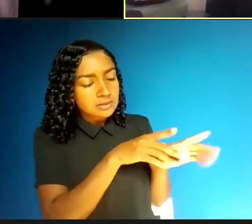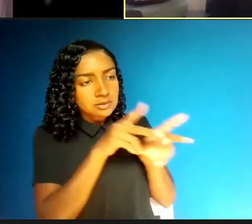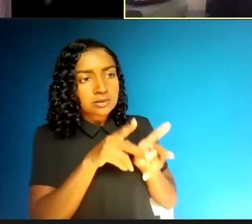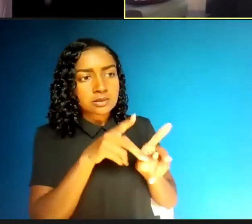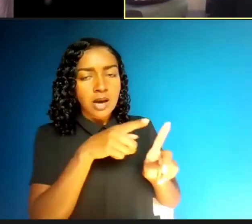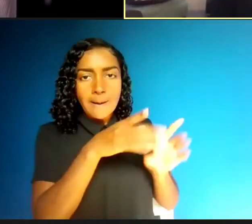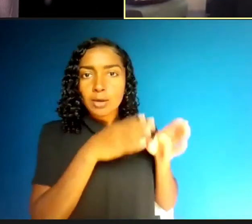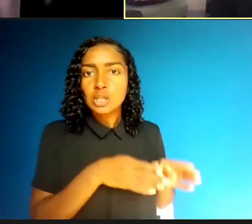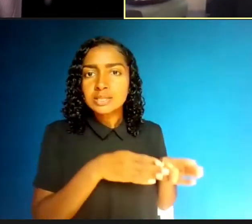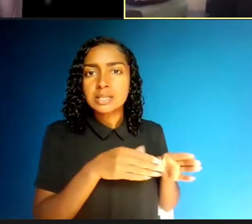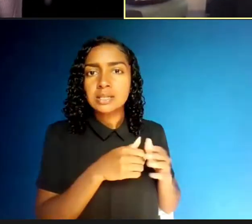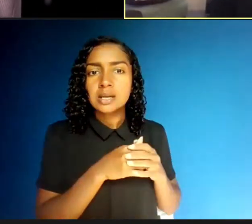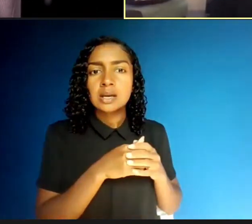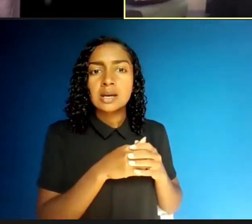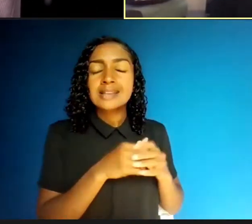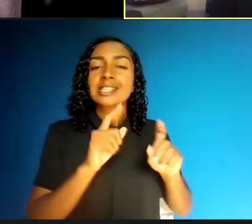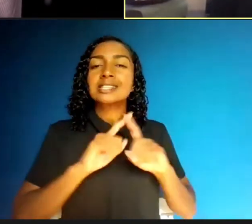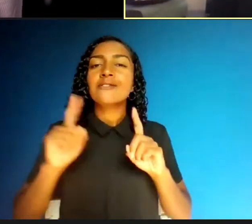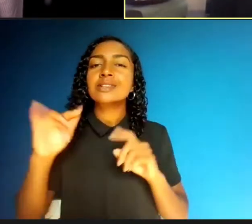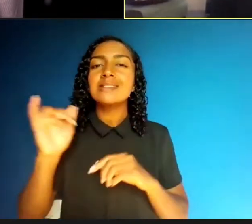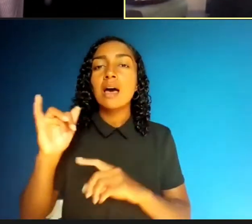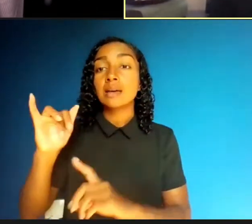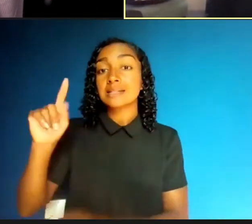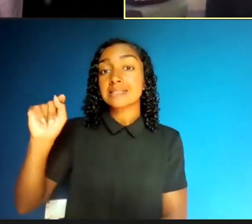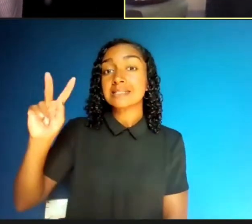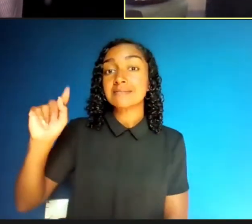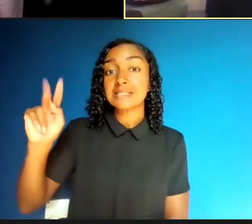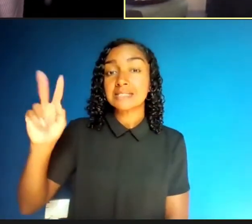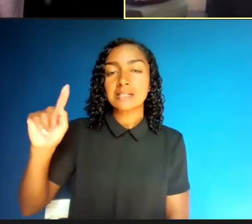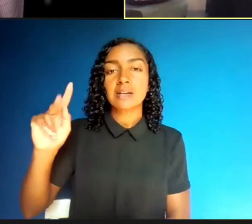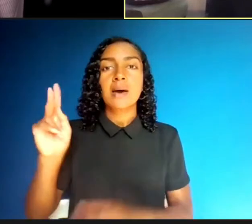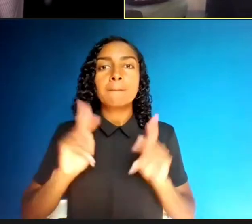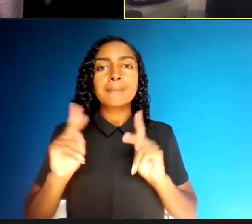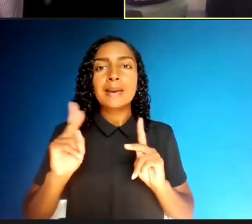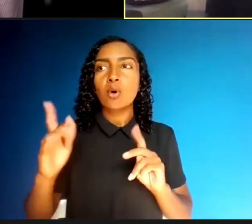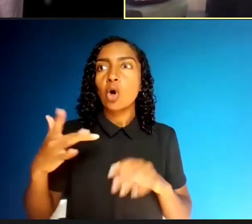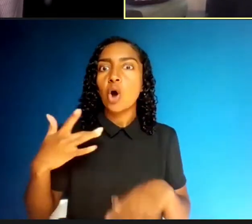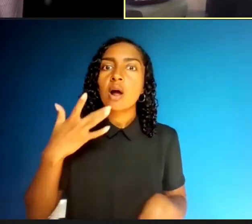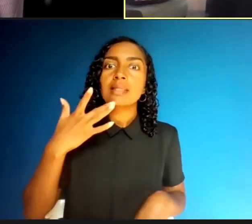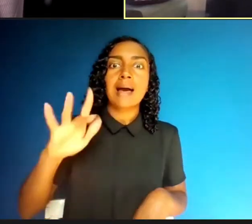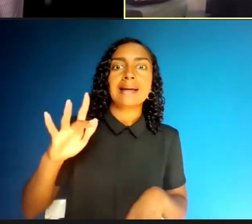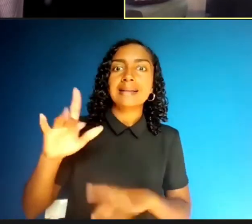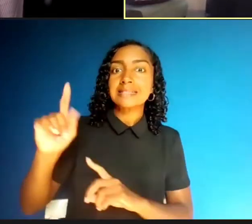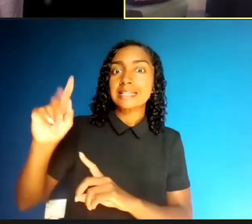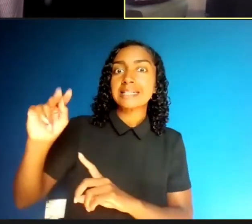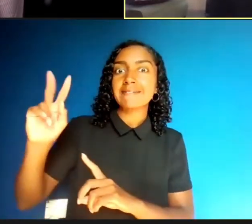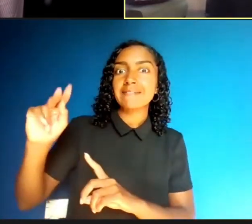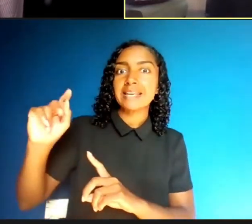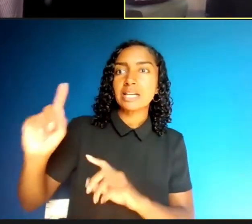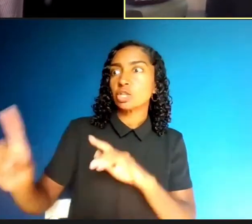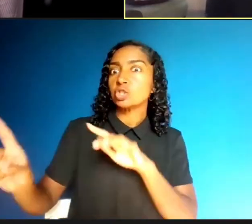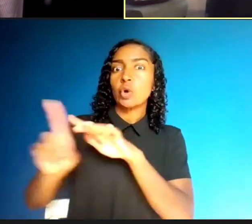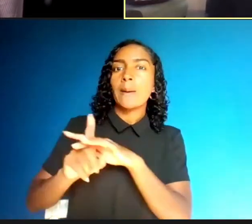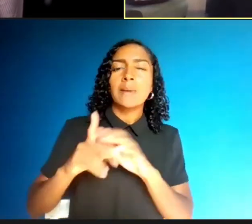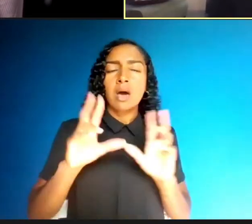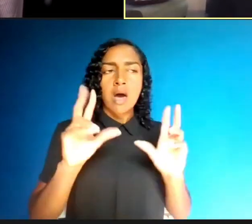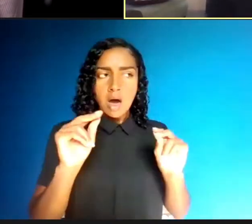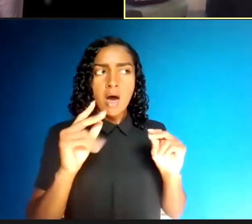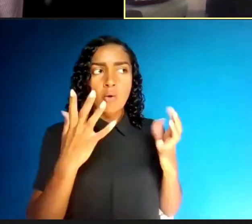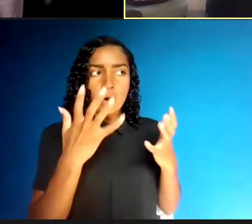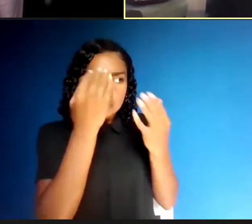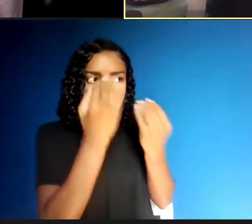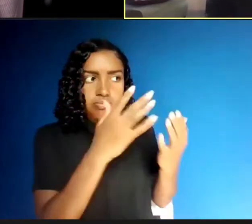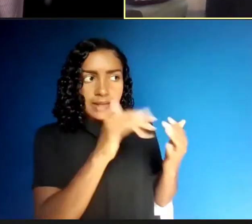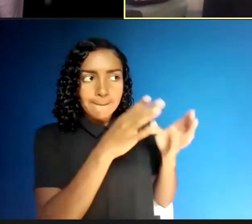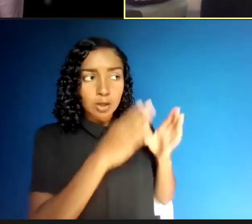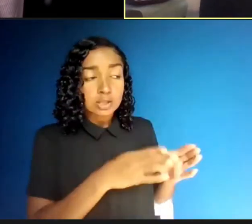in TV, a lot of times the person feels like they're lucky that TV showed up. And I want that person to know, no, we're lucky you wanted to talk to